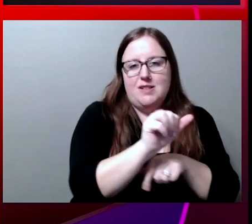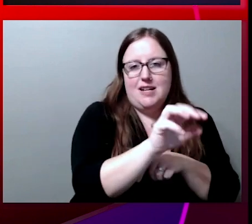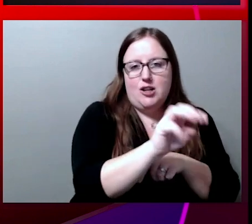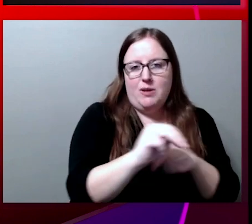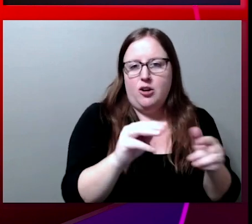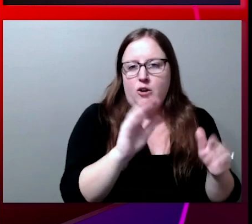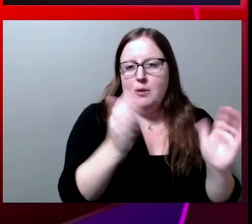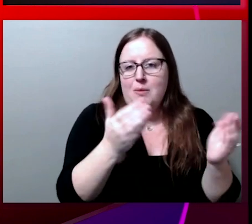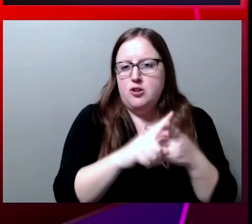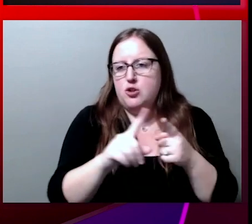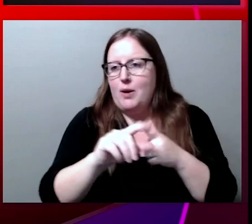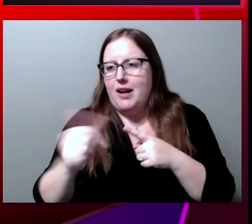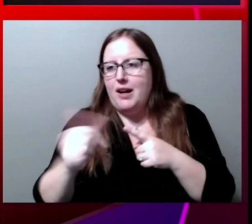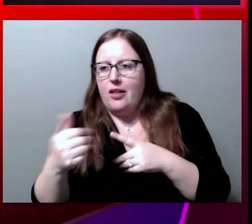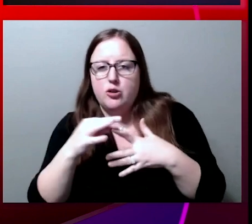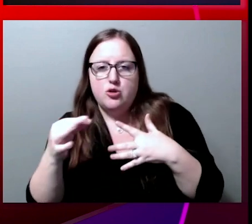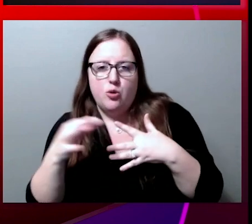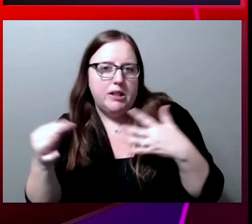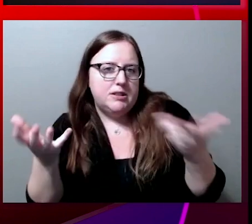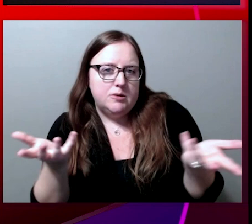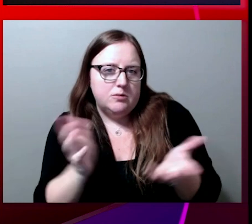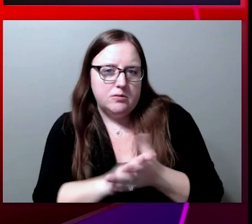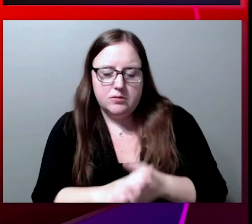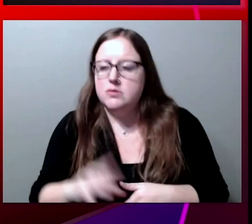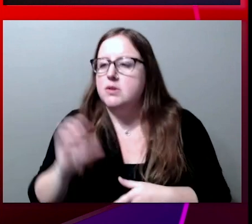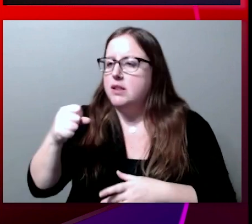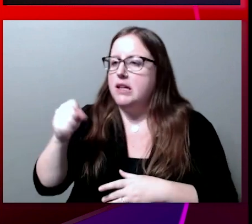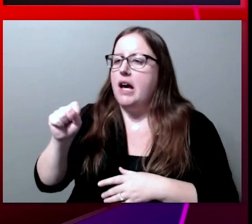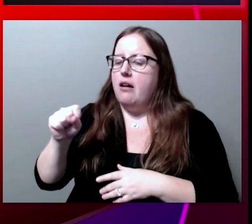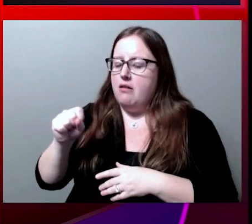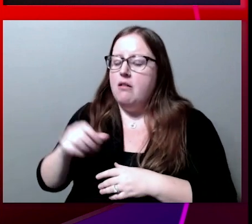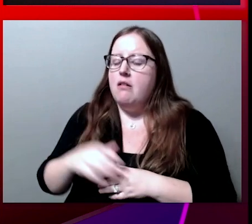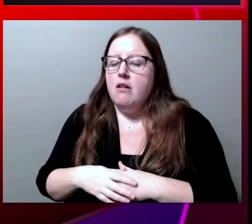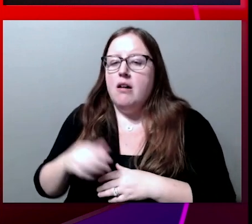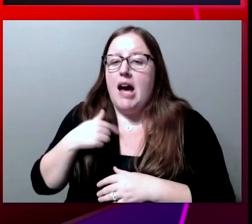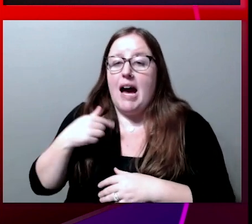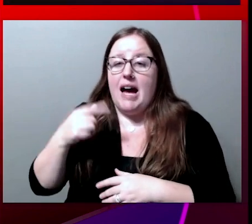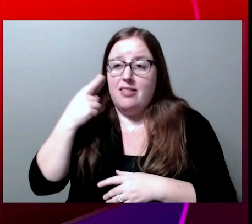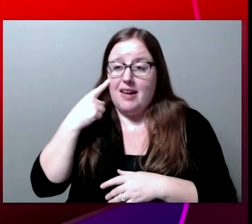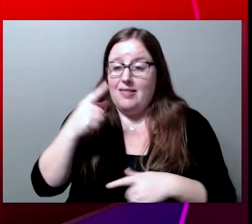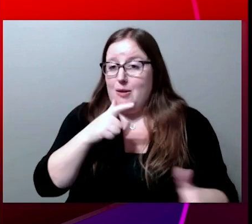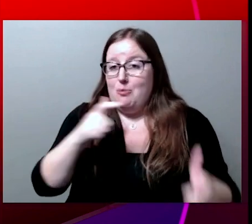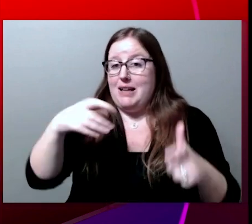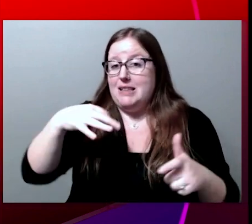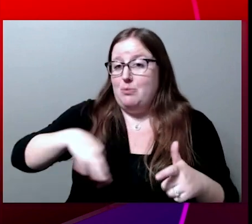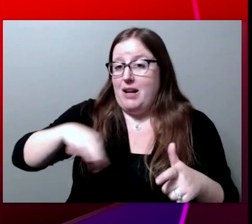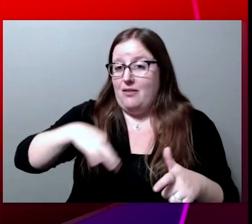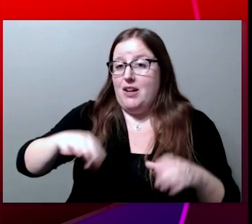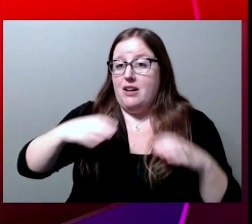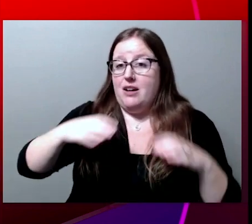some other choices that I might have? Yeah, I think the largest benefit that customers will